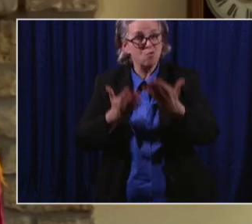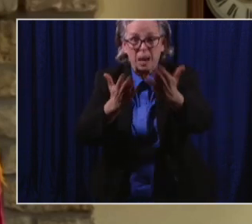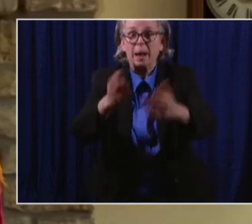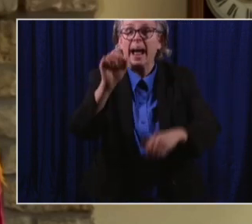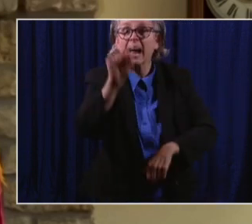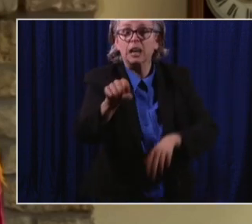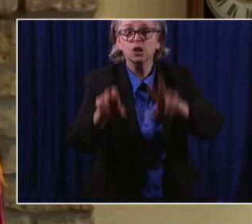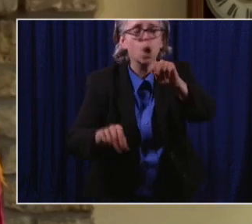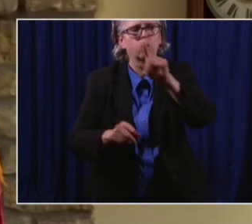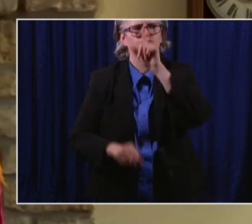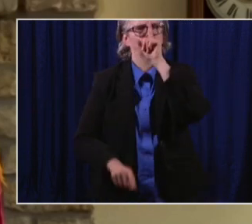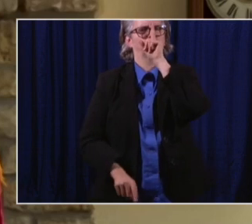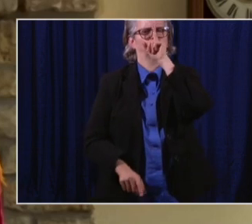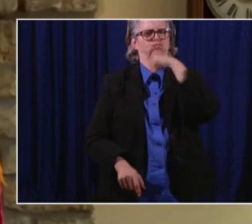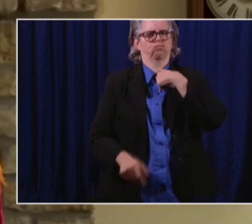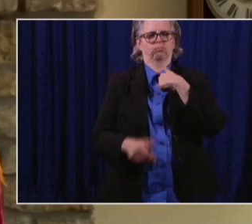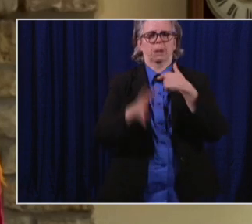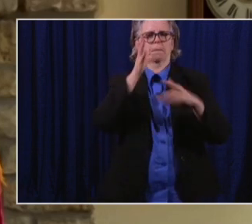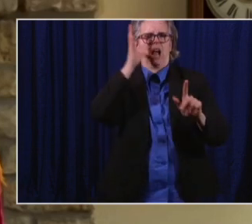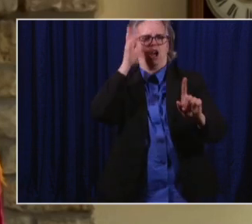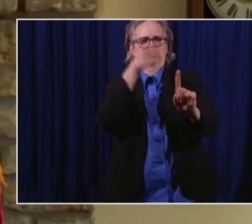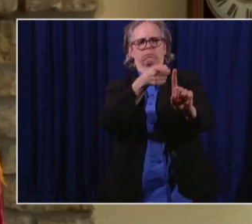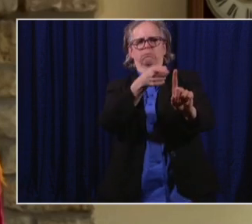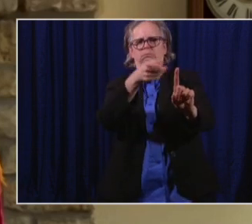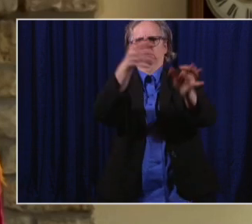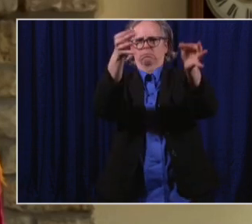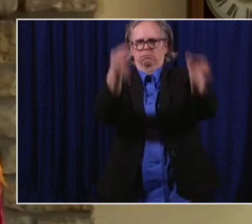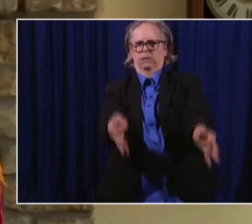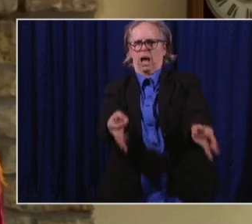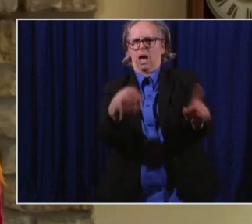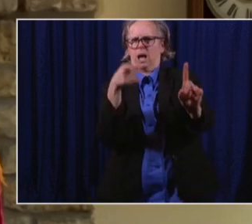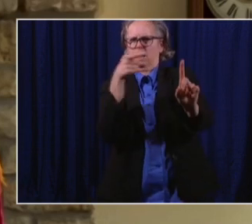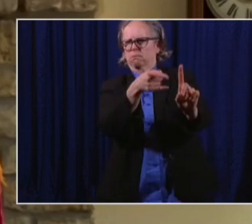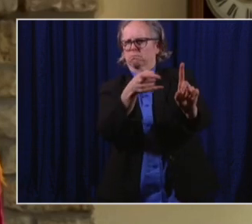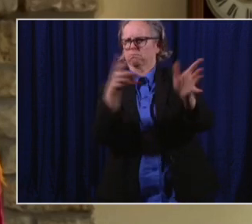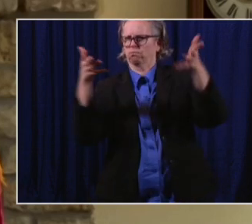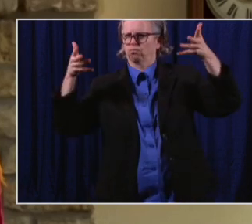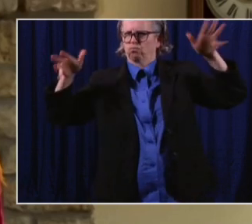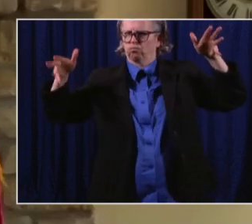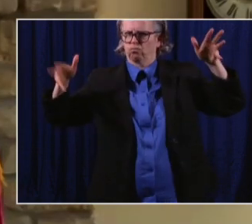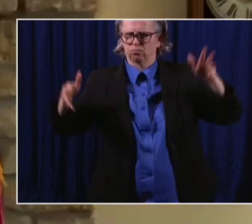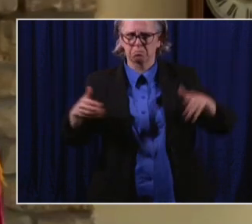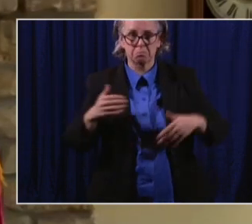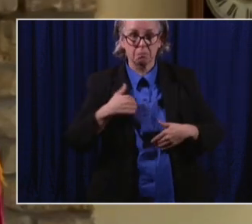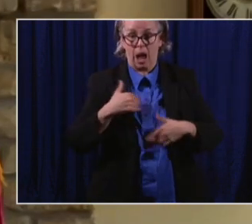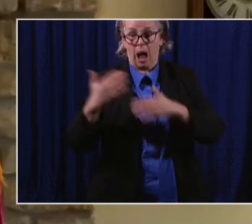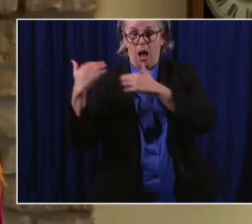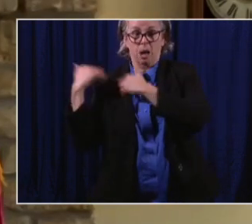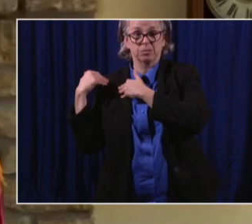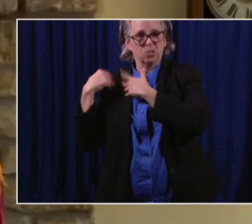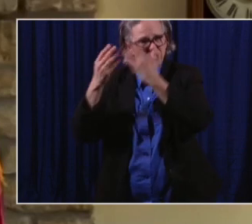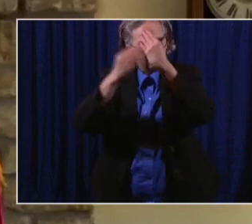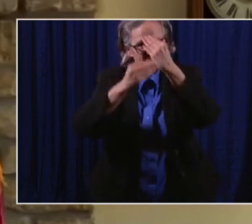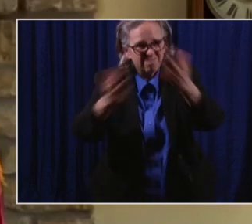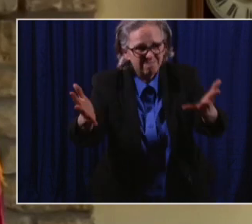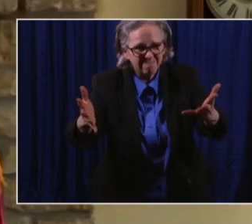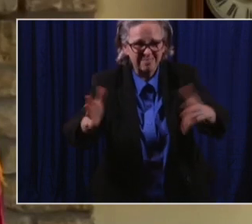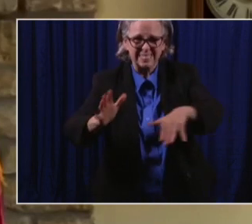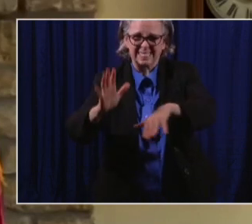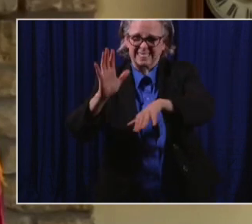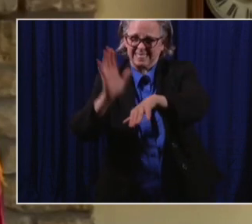think this is a parent decision, but we have an obligation to inform parents of the best